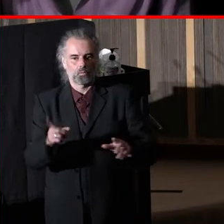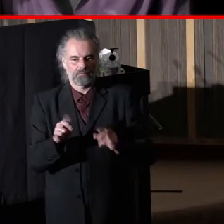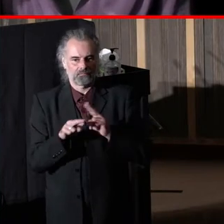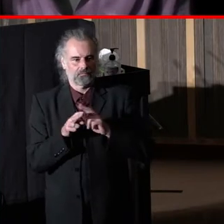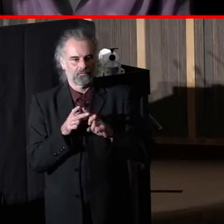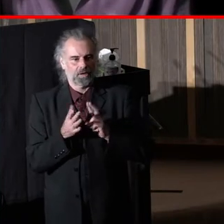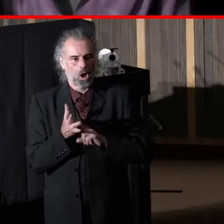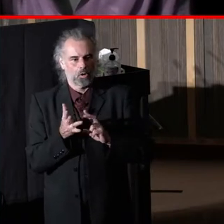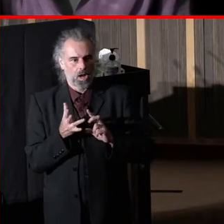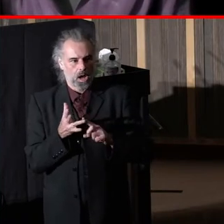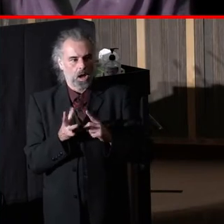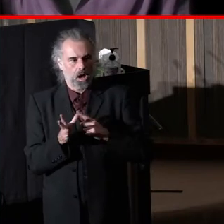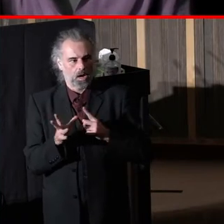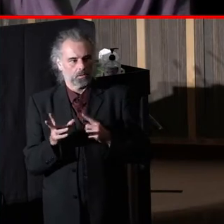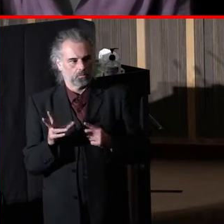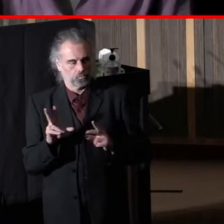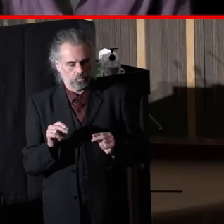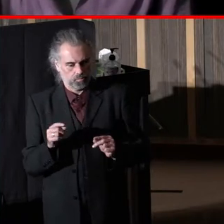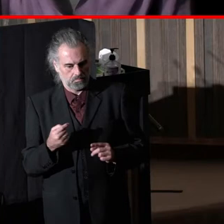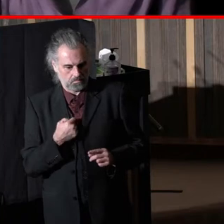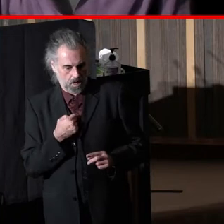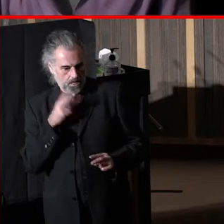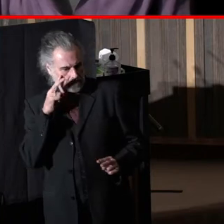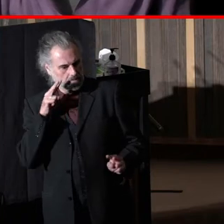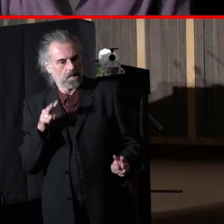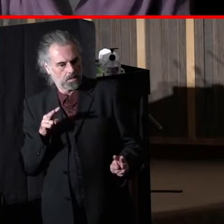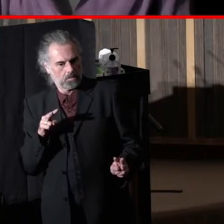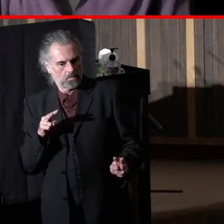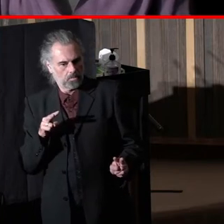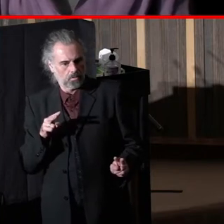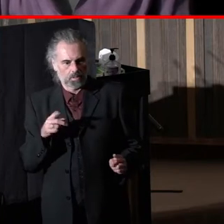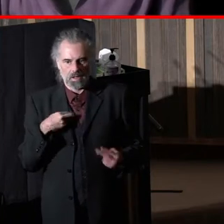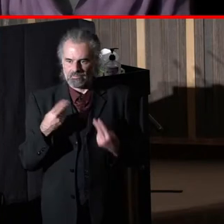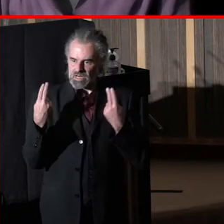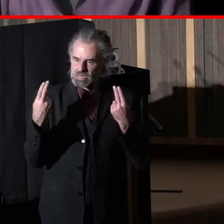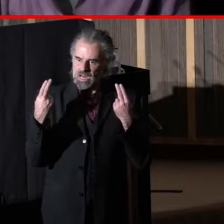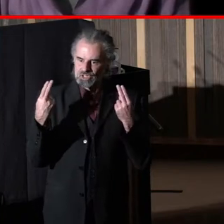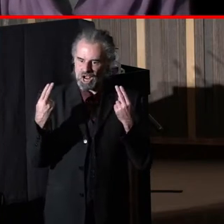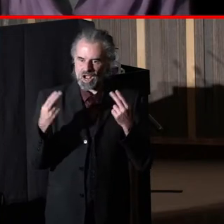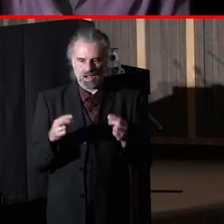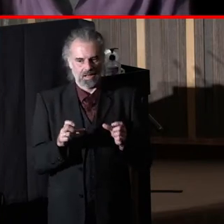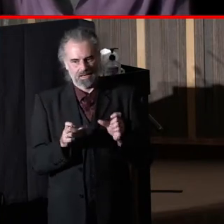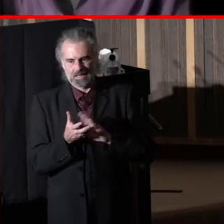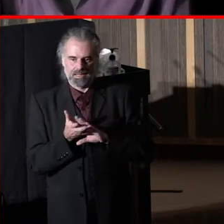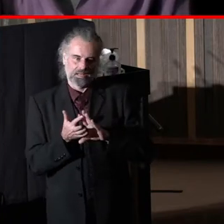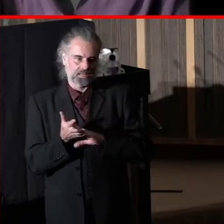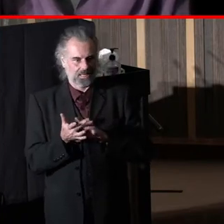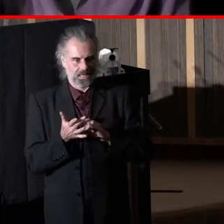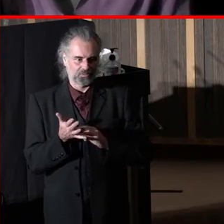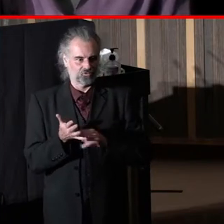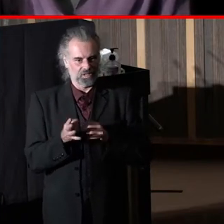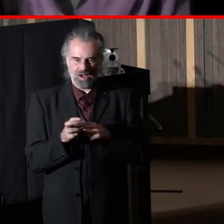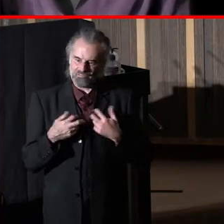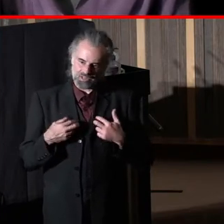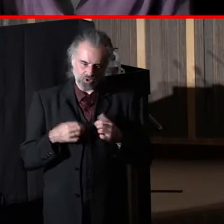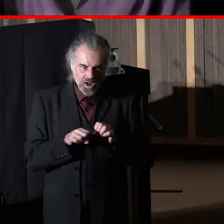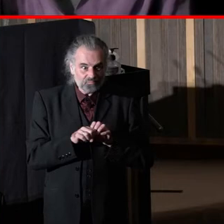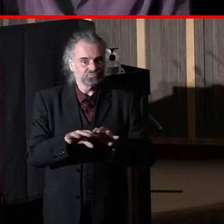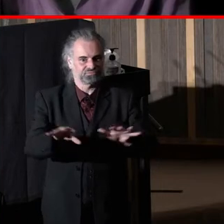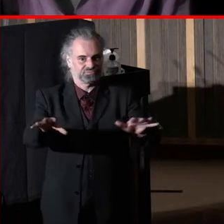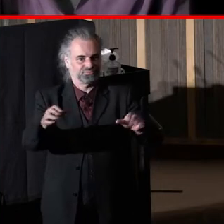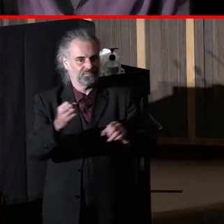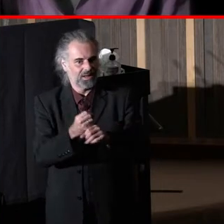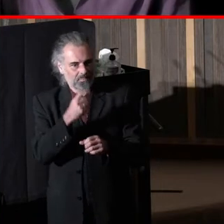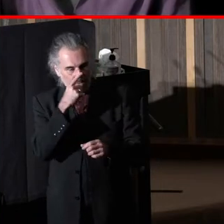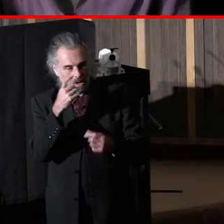done. I know from my kind of perspective, it's like, well, there's a nature chemistry paper. That's amazing. Let's get that out. That's exciting. Let's just put that out